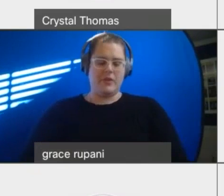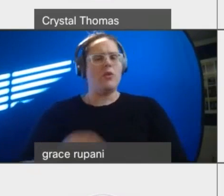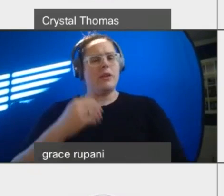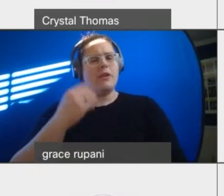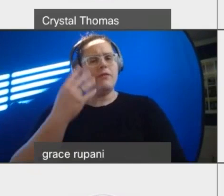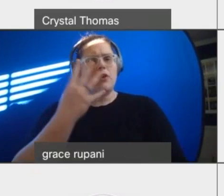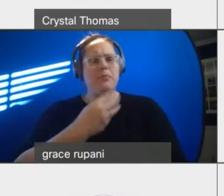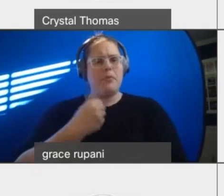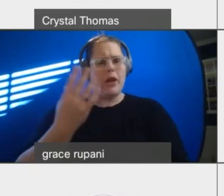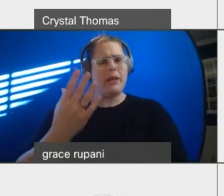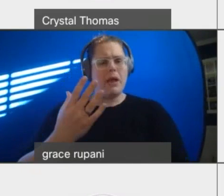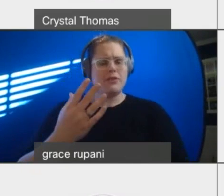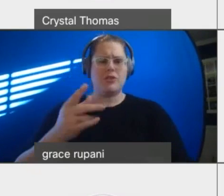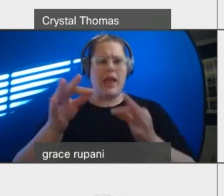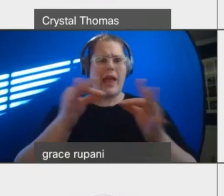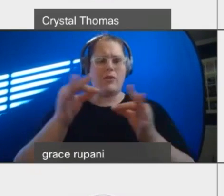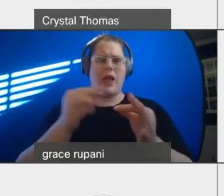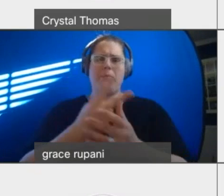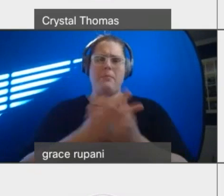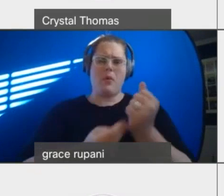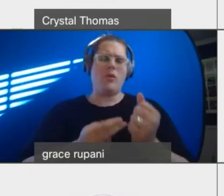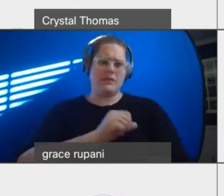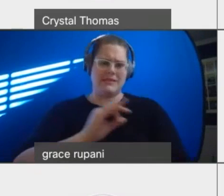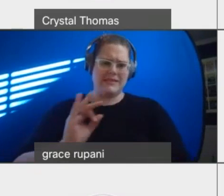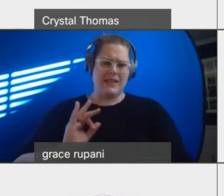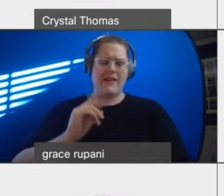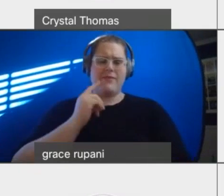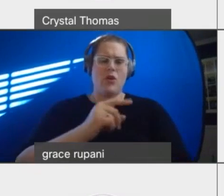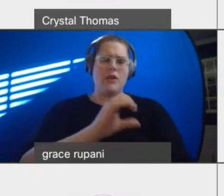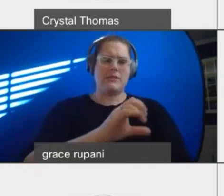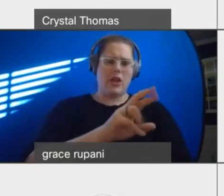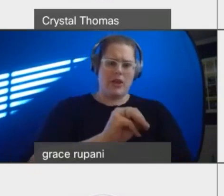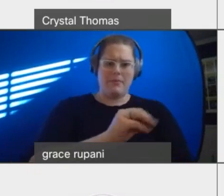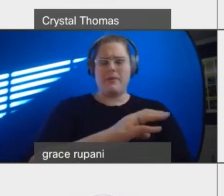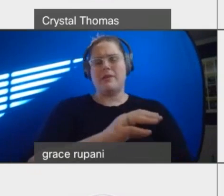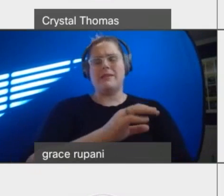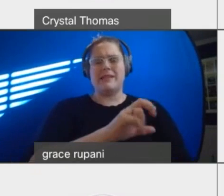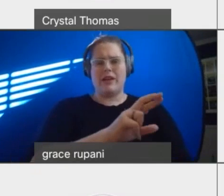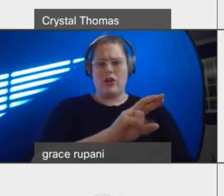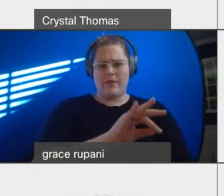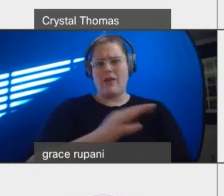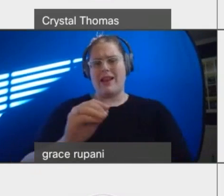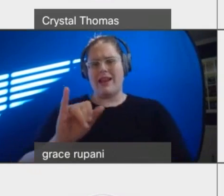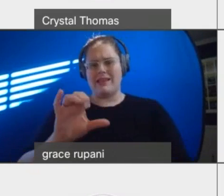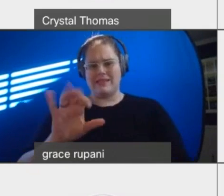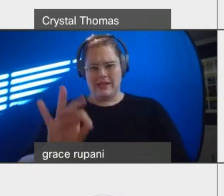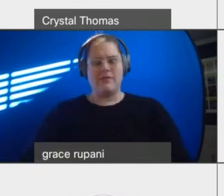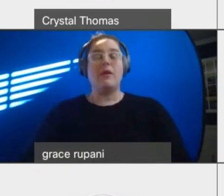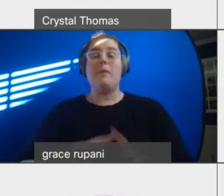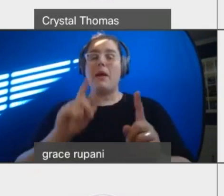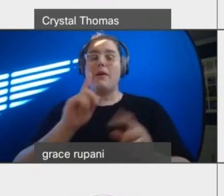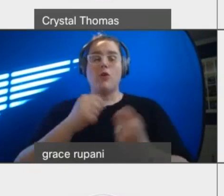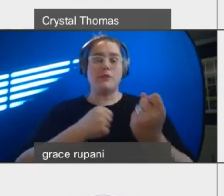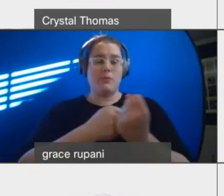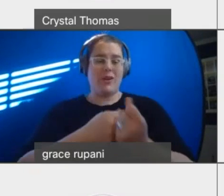of those, in the CRFs and in the ICFs. For supportive living, there is a